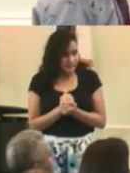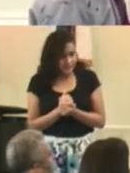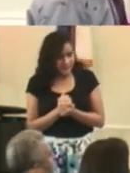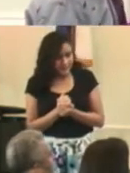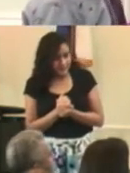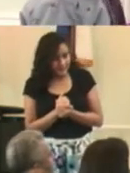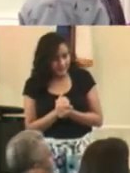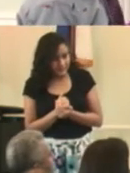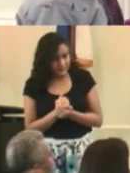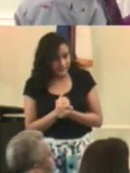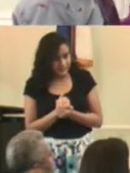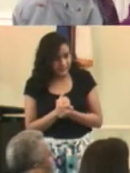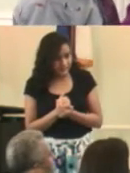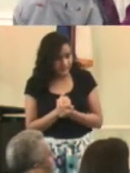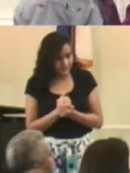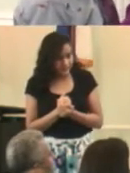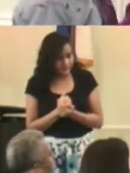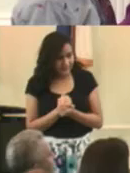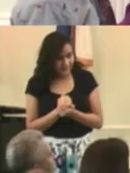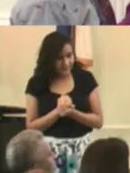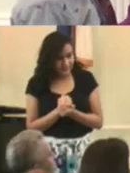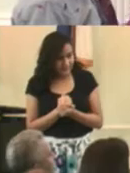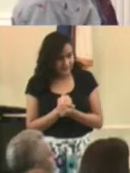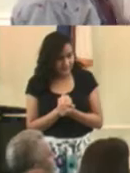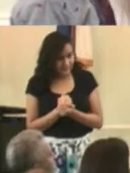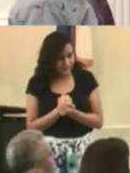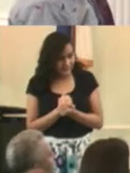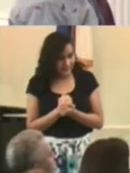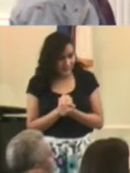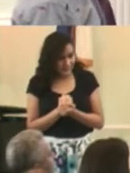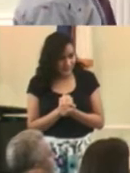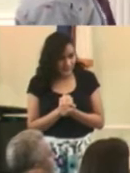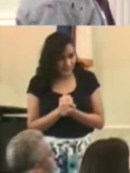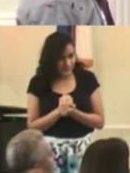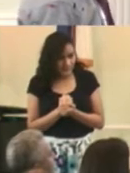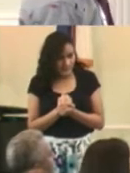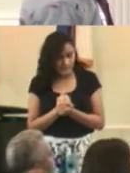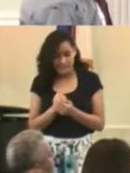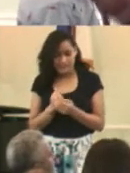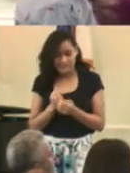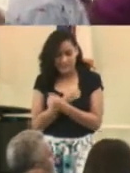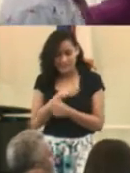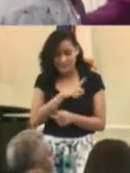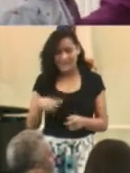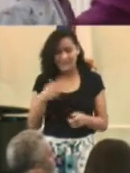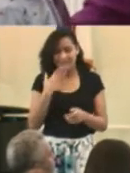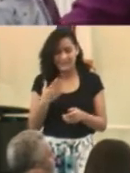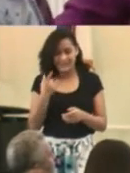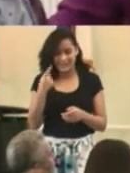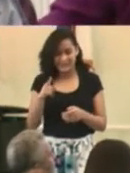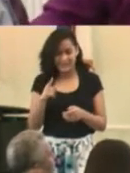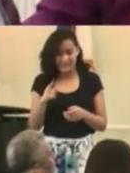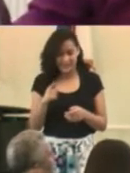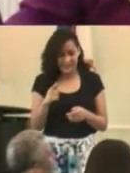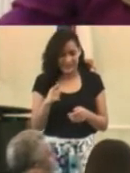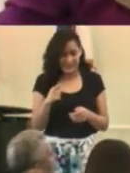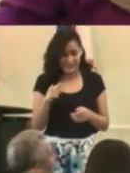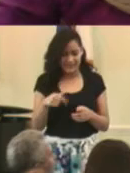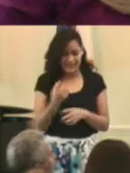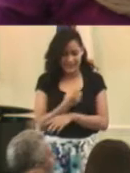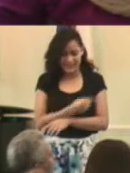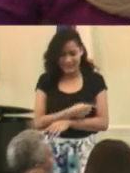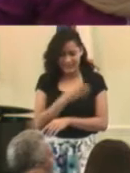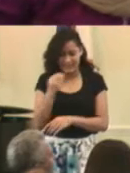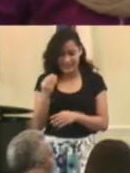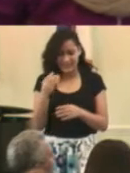too? Okay, she wants to pray? Okay, go ahead. Dear Lord, thank you for food. And thank you